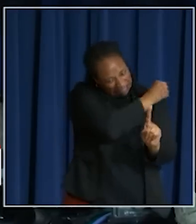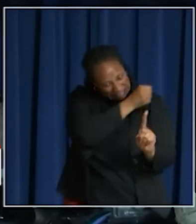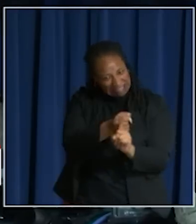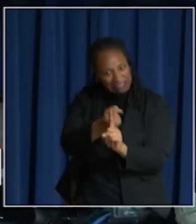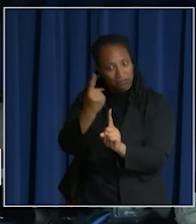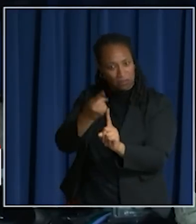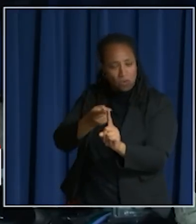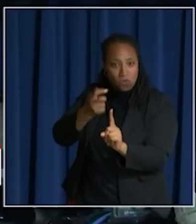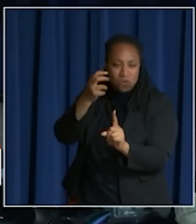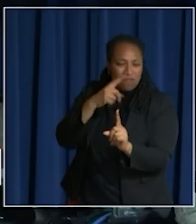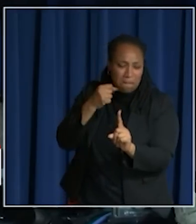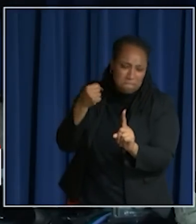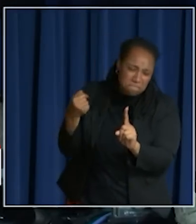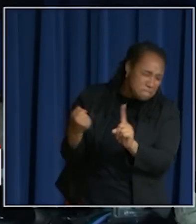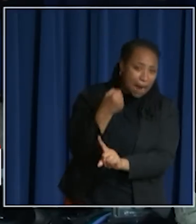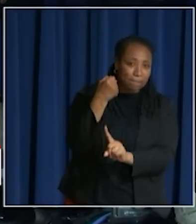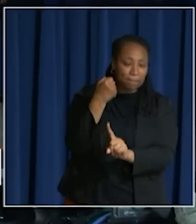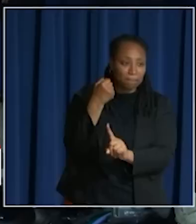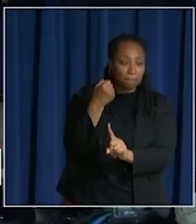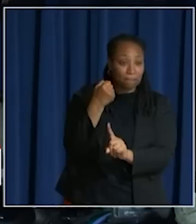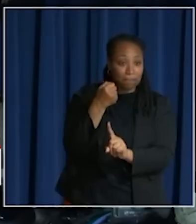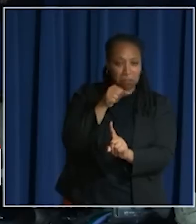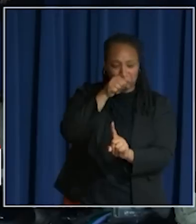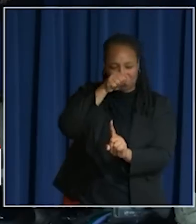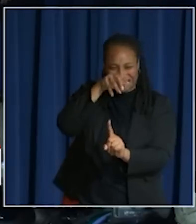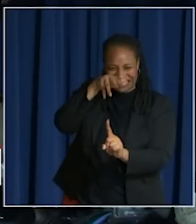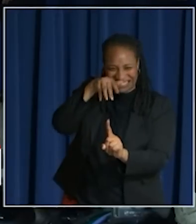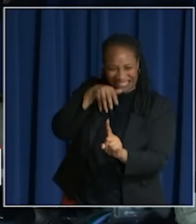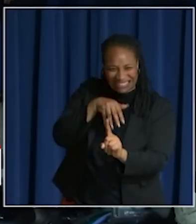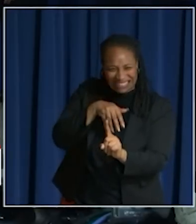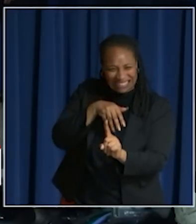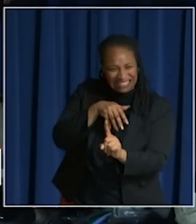policies? And does that kind of rhetoric, how do you feel about that kind of rhetoric?